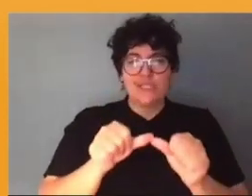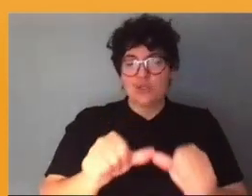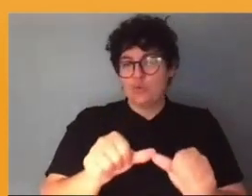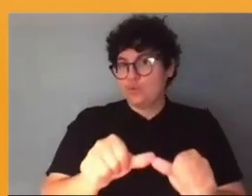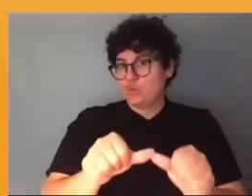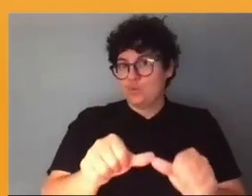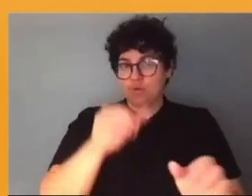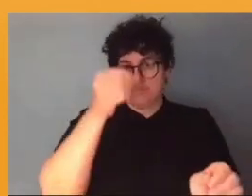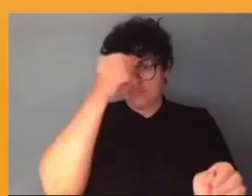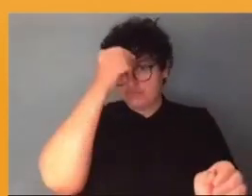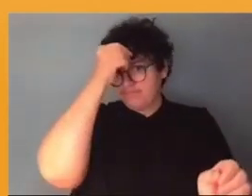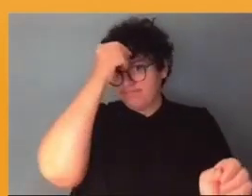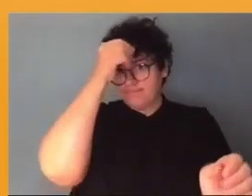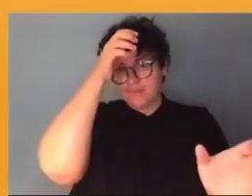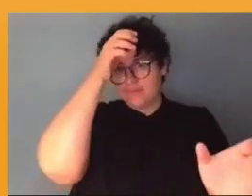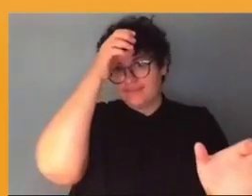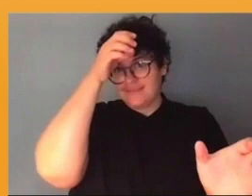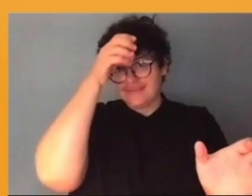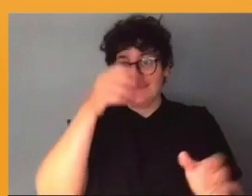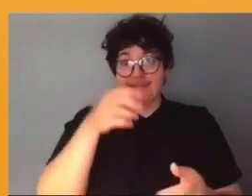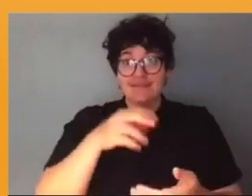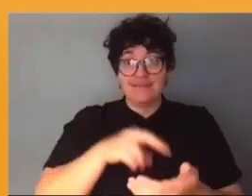stopping dancing anytime soon, but